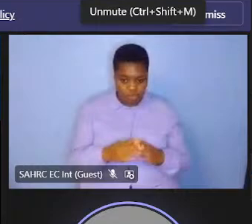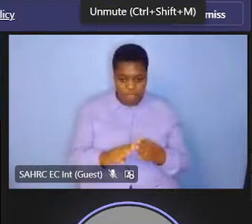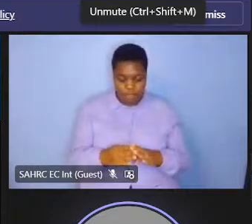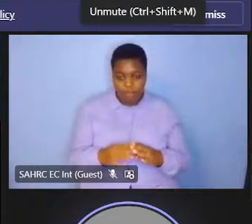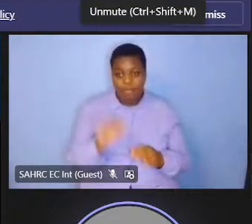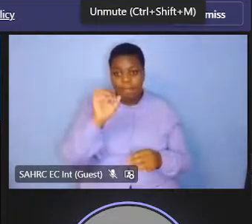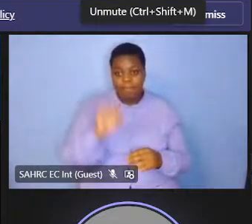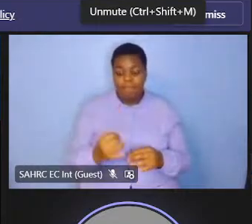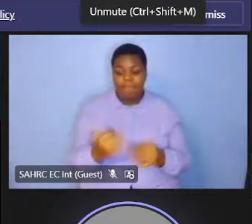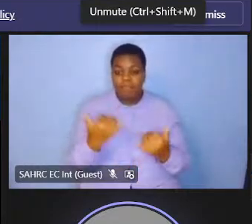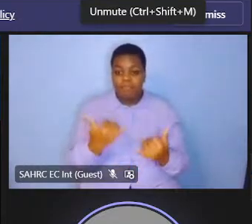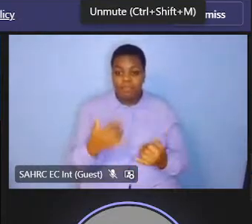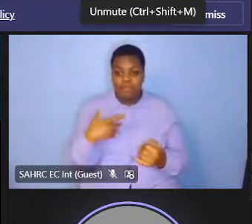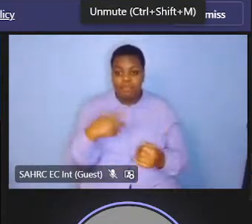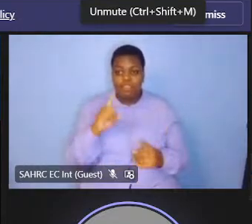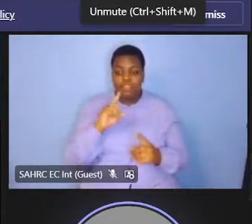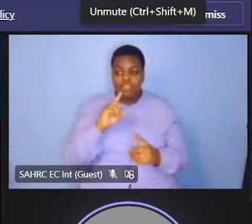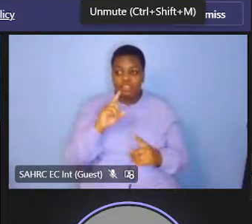So our education should be